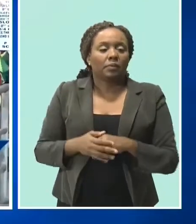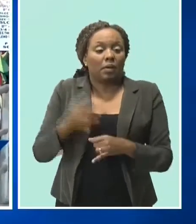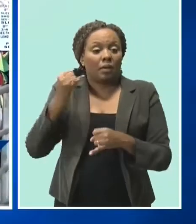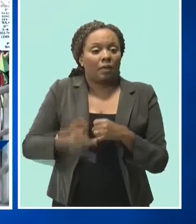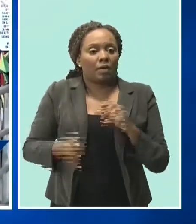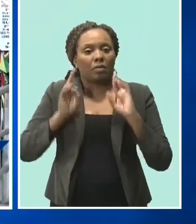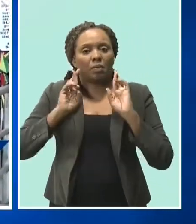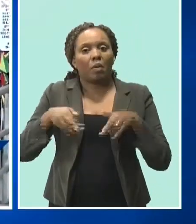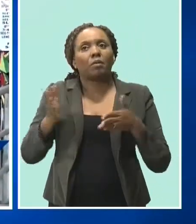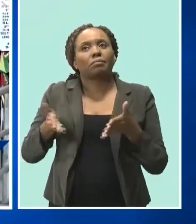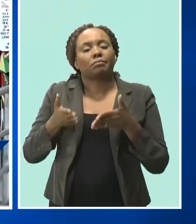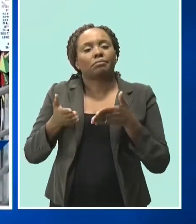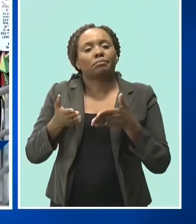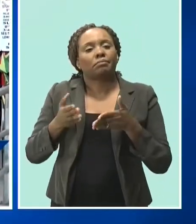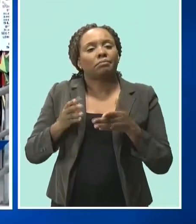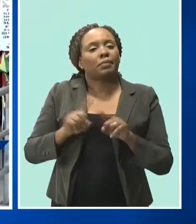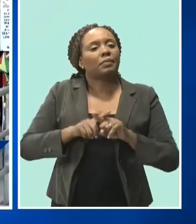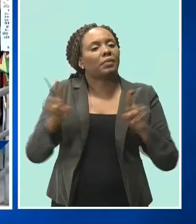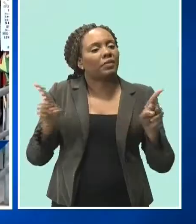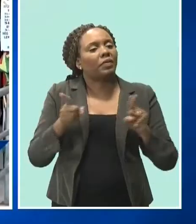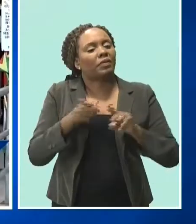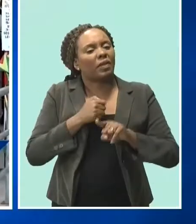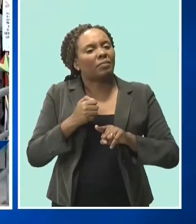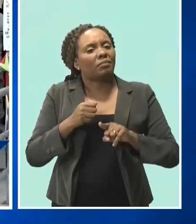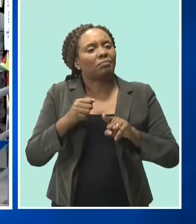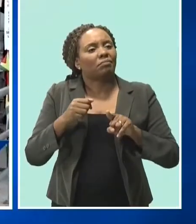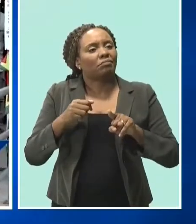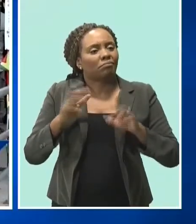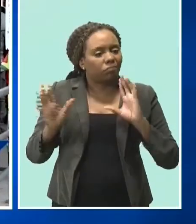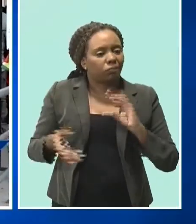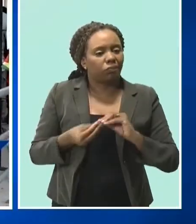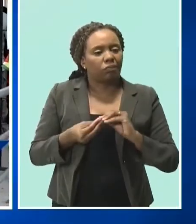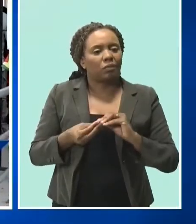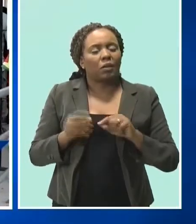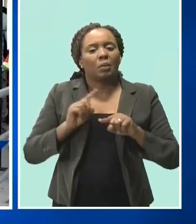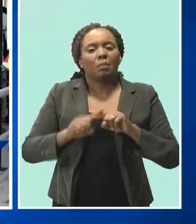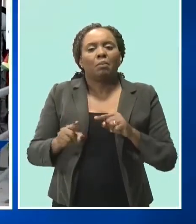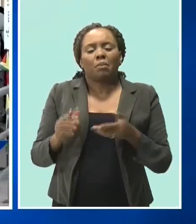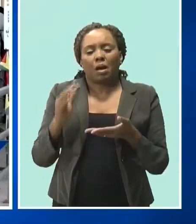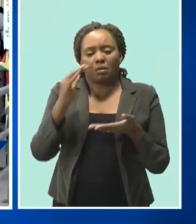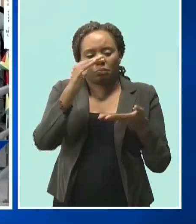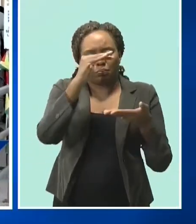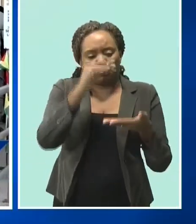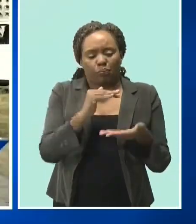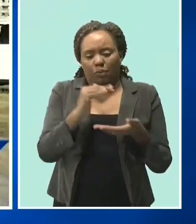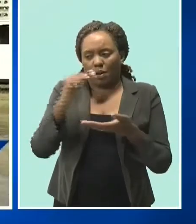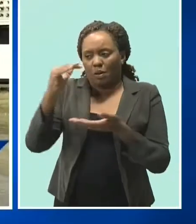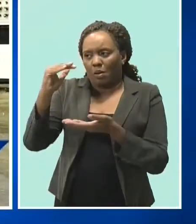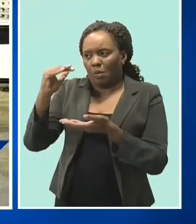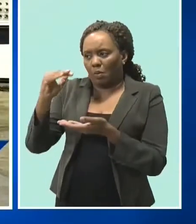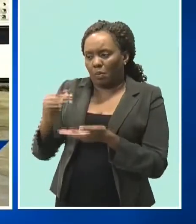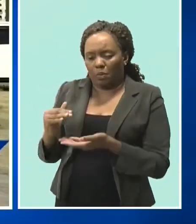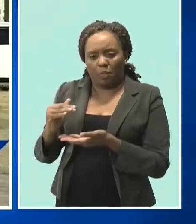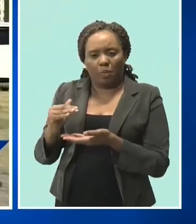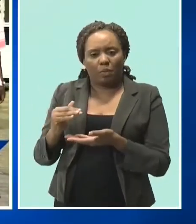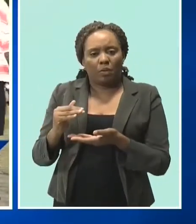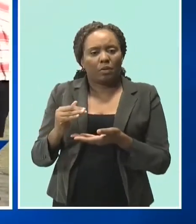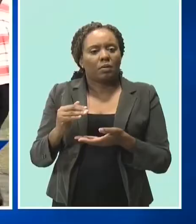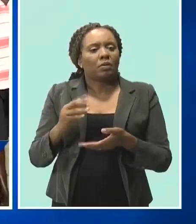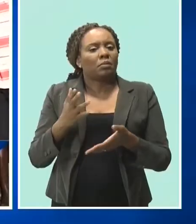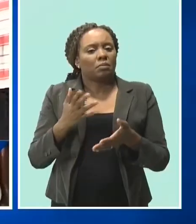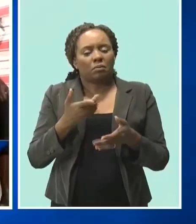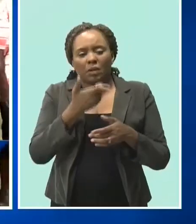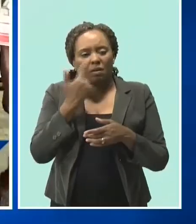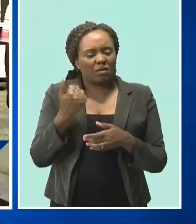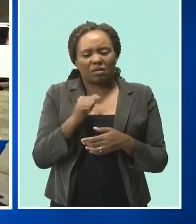of the commission differs from the total vote recount. It appears to have reduced votes from the two major parties based on votes that could not be